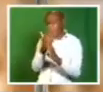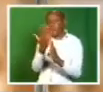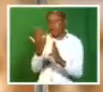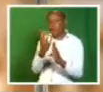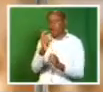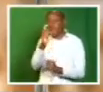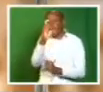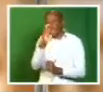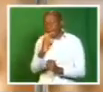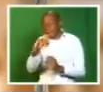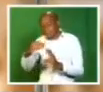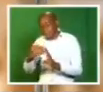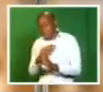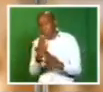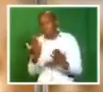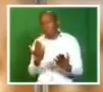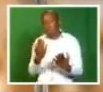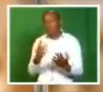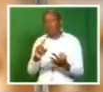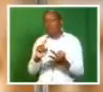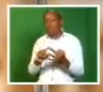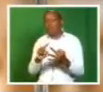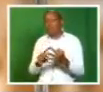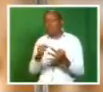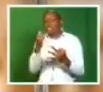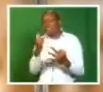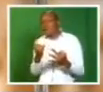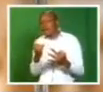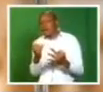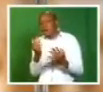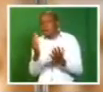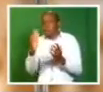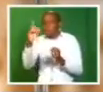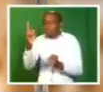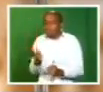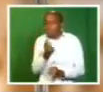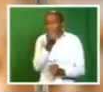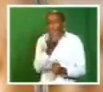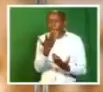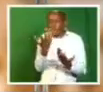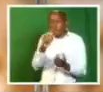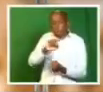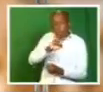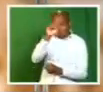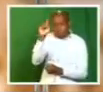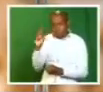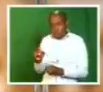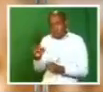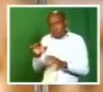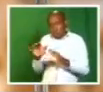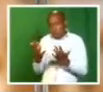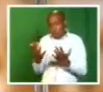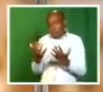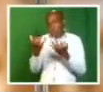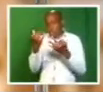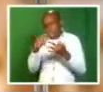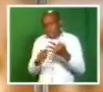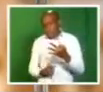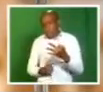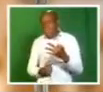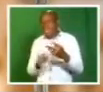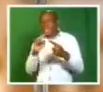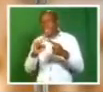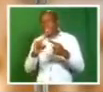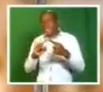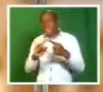the x-intercept, and also whether the graph is concave upwards or it is concave downwards. So now we are left